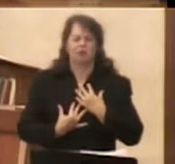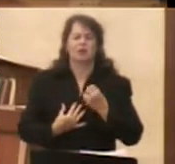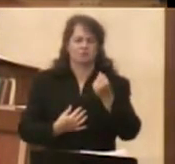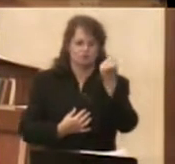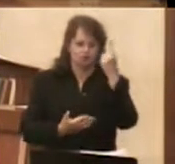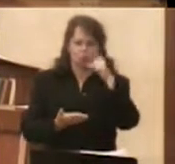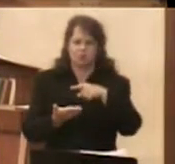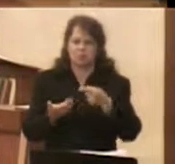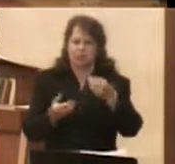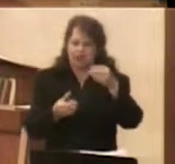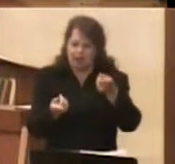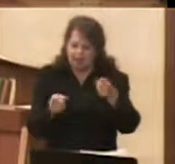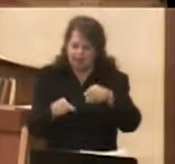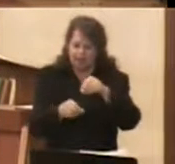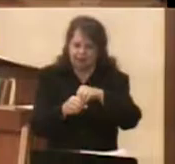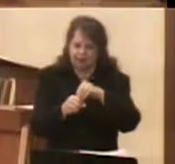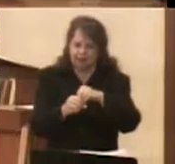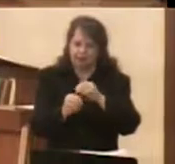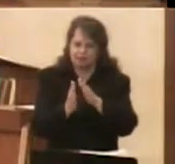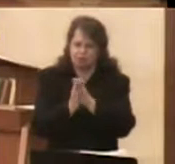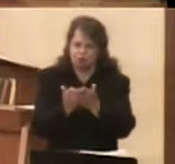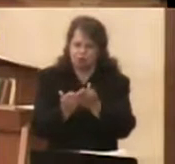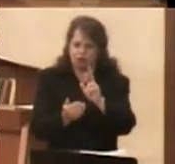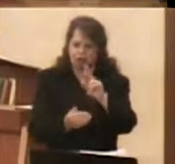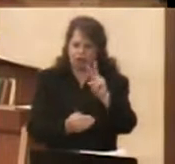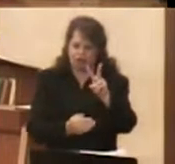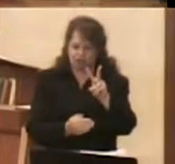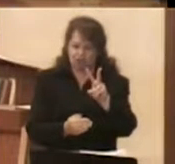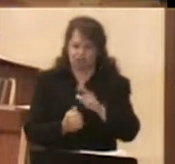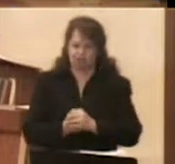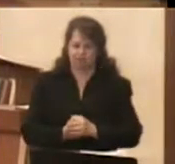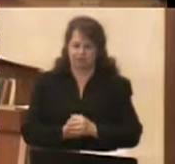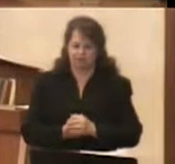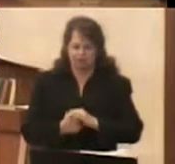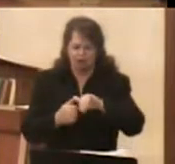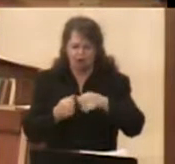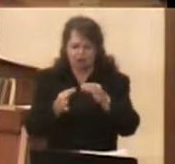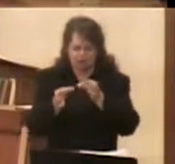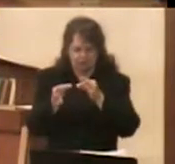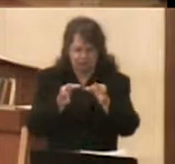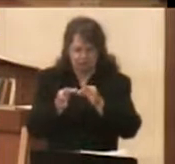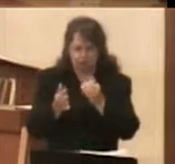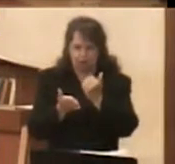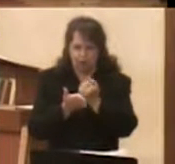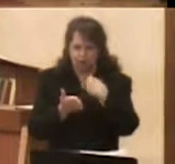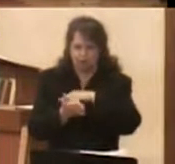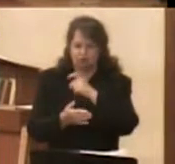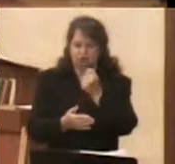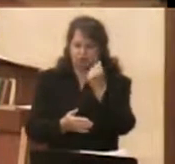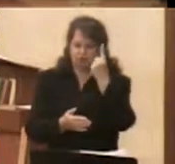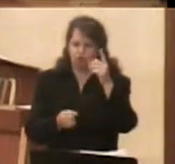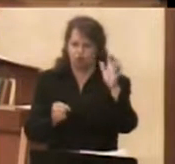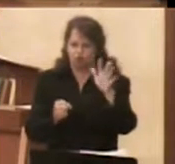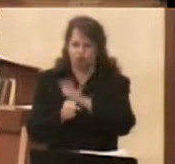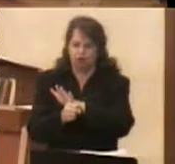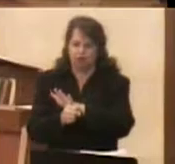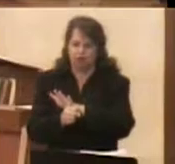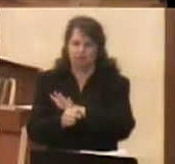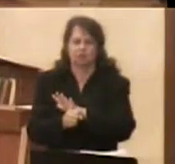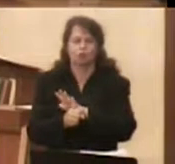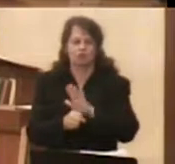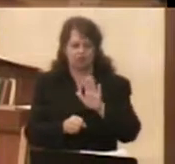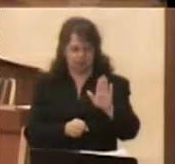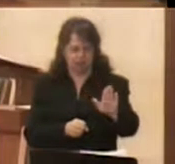of Revelation. All of these details help us then to understand more fully what John's vision is